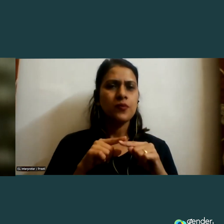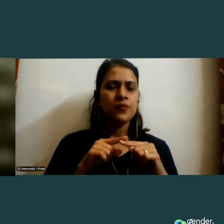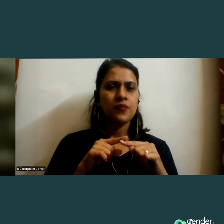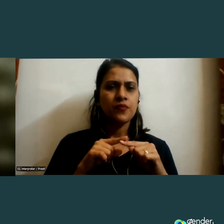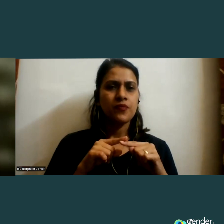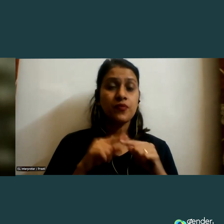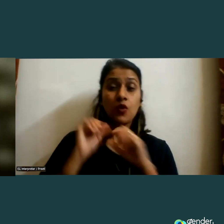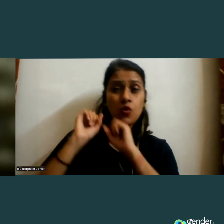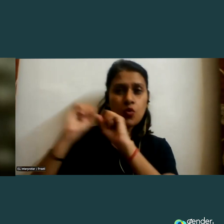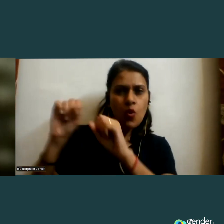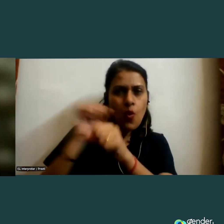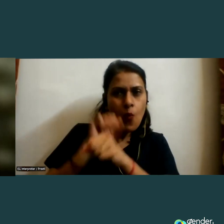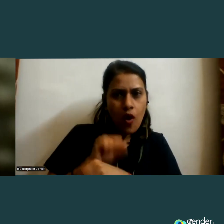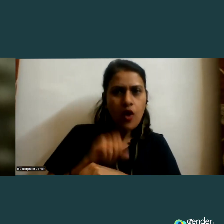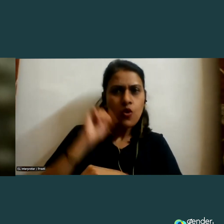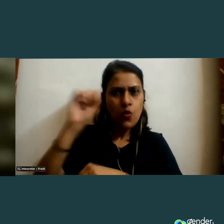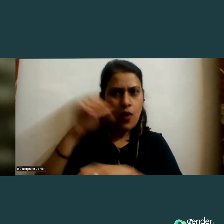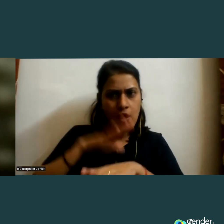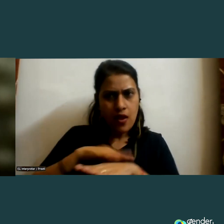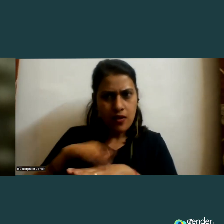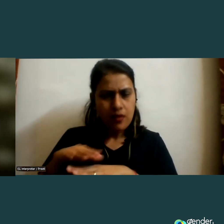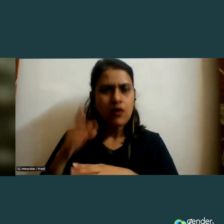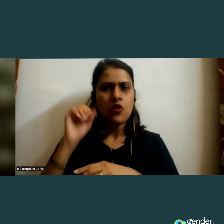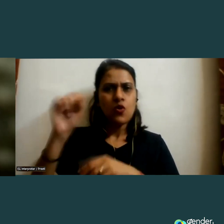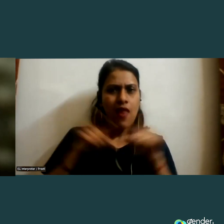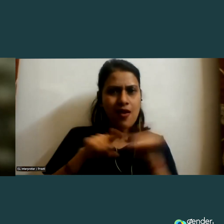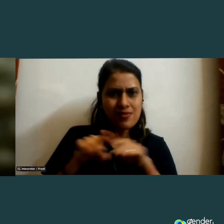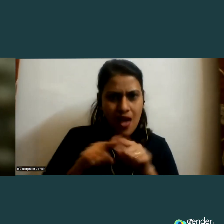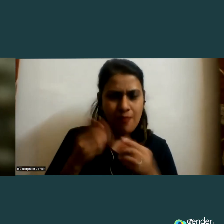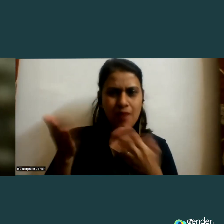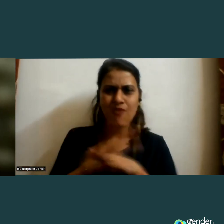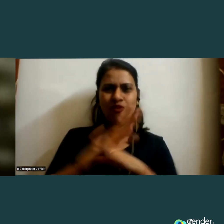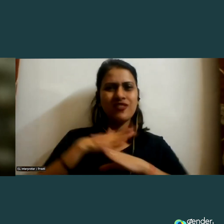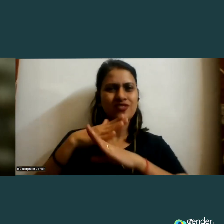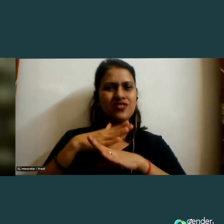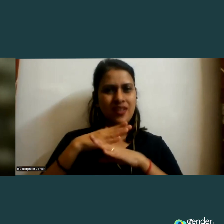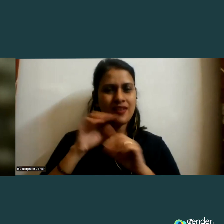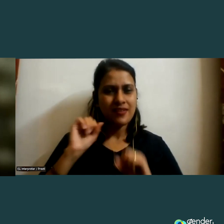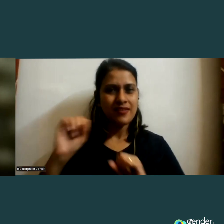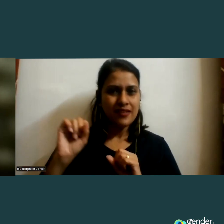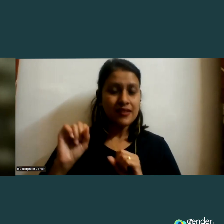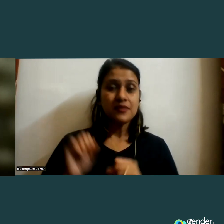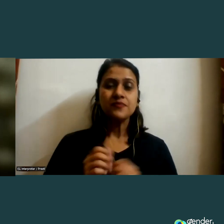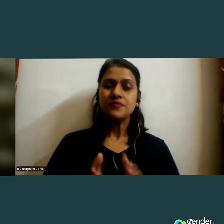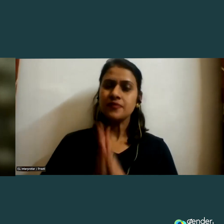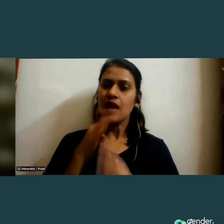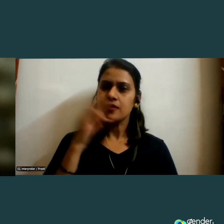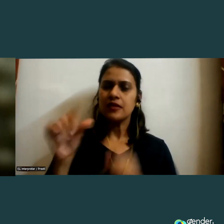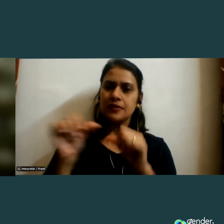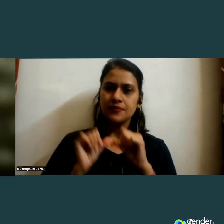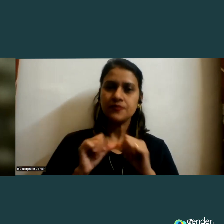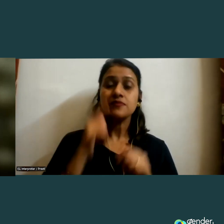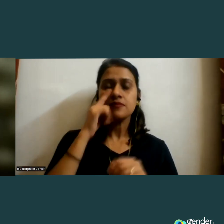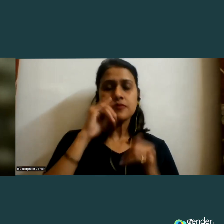and if there are examples of that positive change that you can share. Yeah, from my work, actually, I don't want